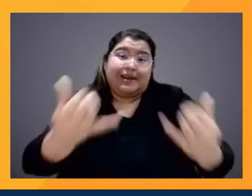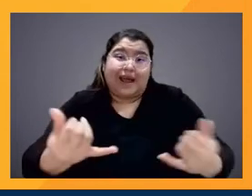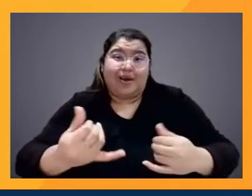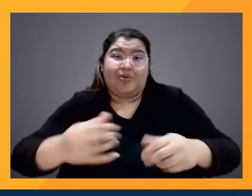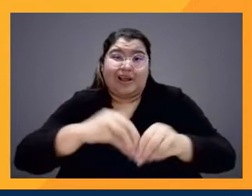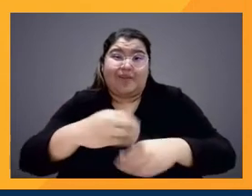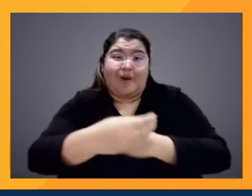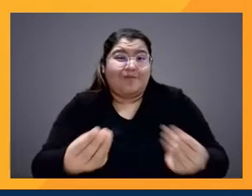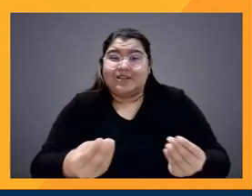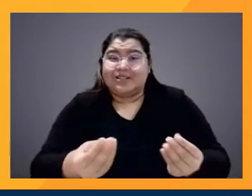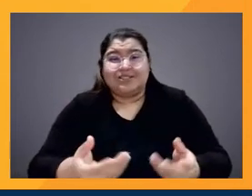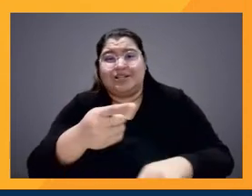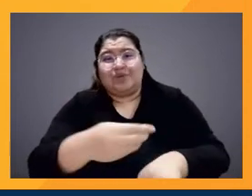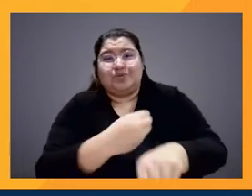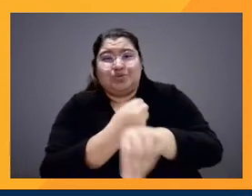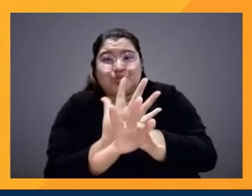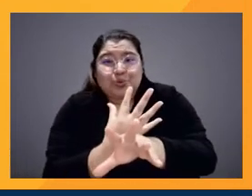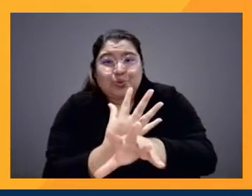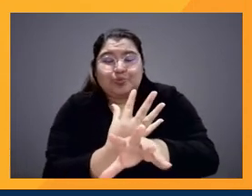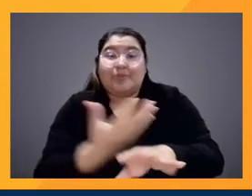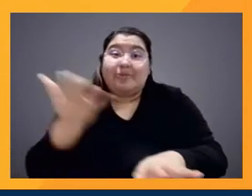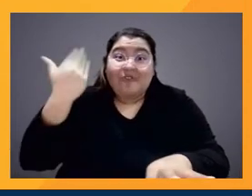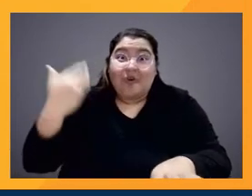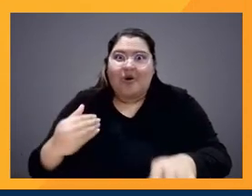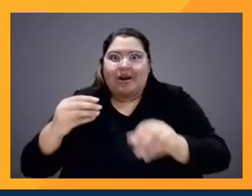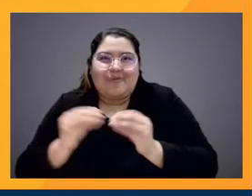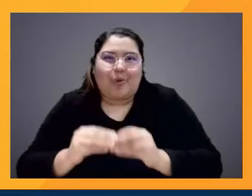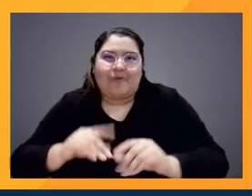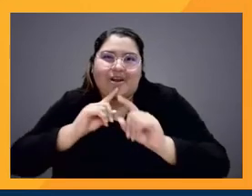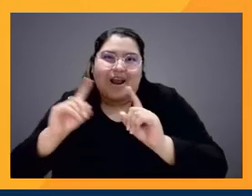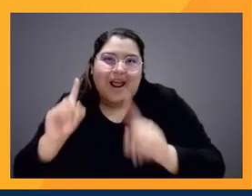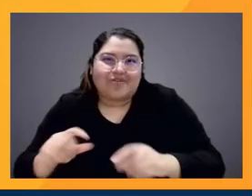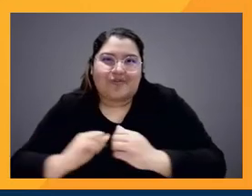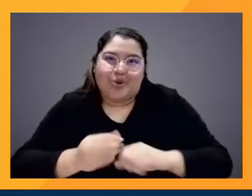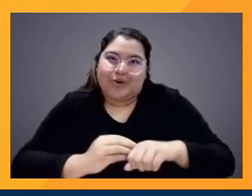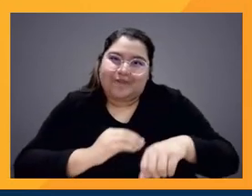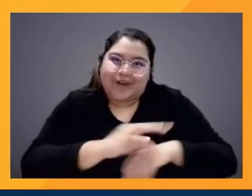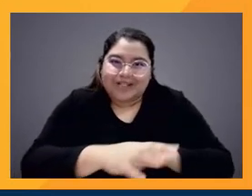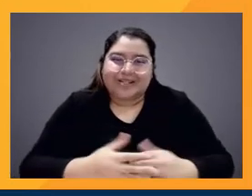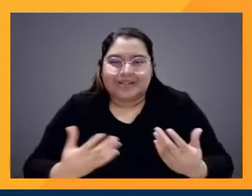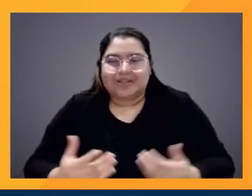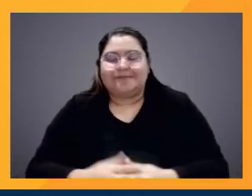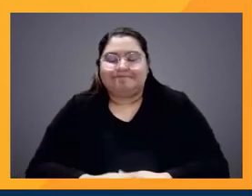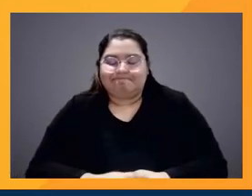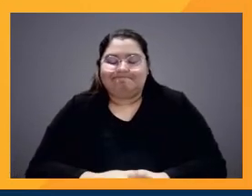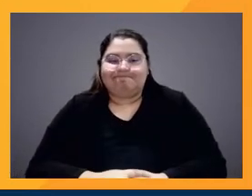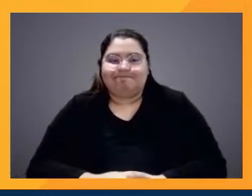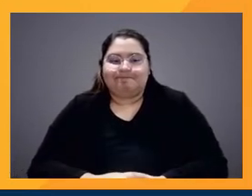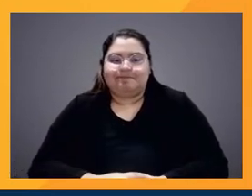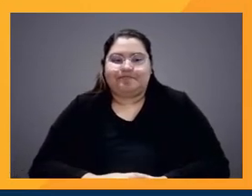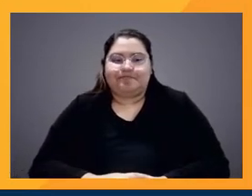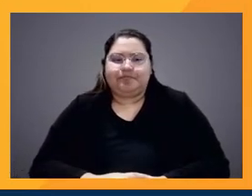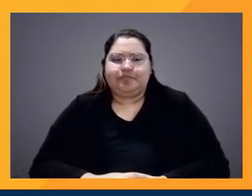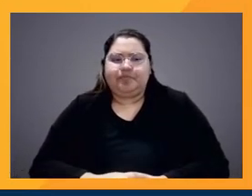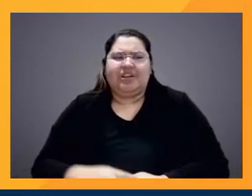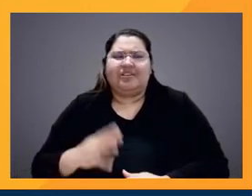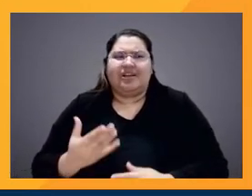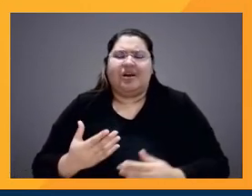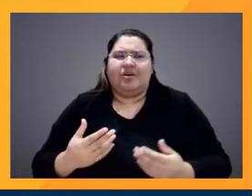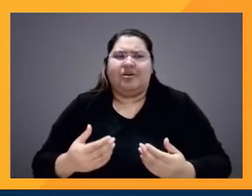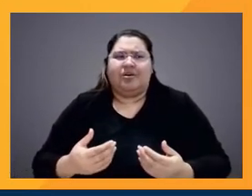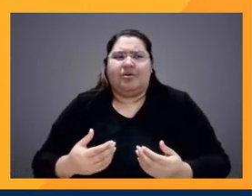language. The other way I would think about the language question, and I would say it's a really good, I'm a researcher first and foremost, right? And I think it's a really interesting